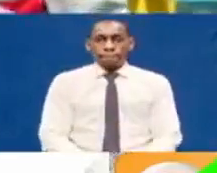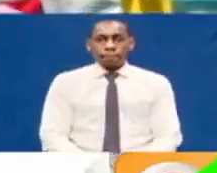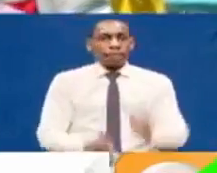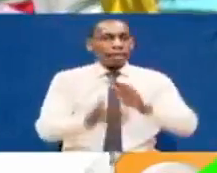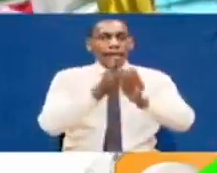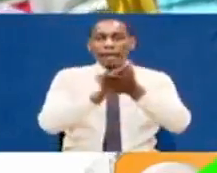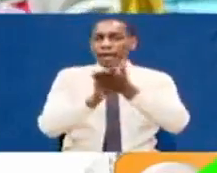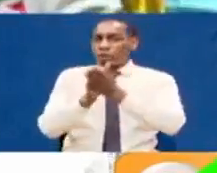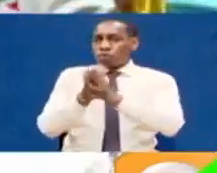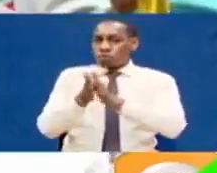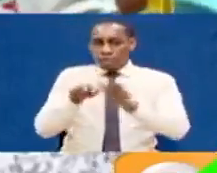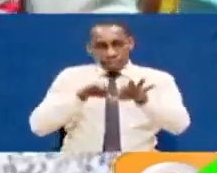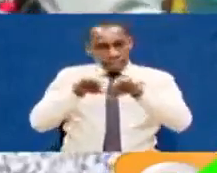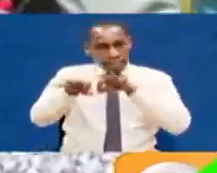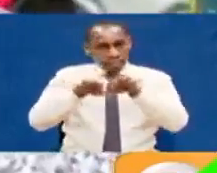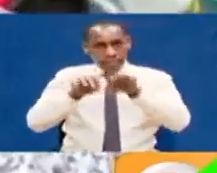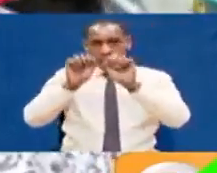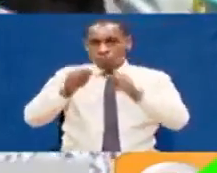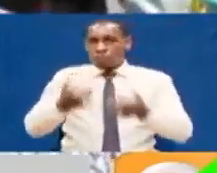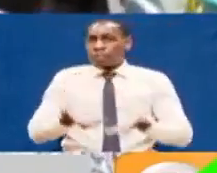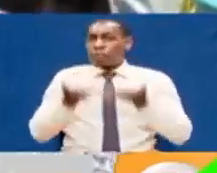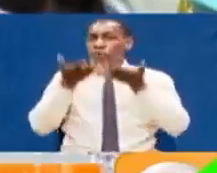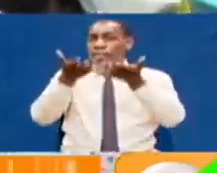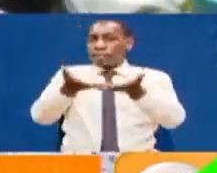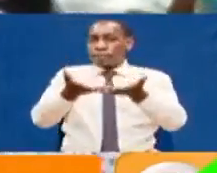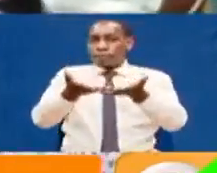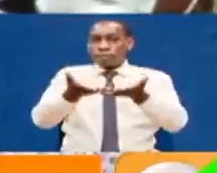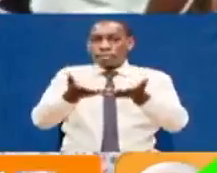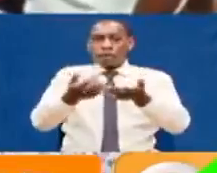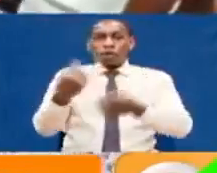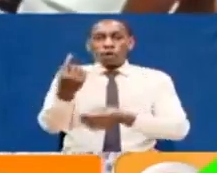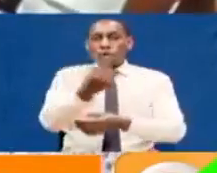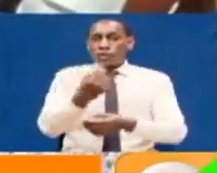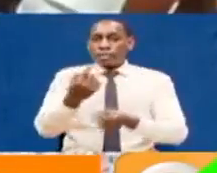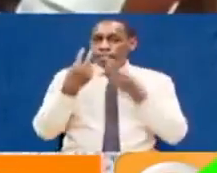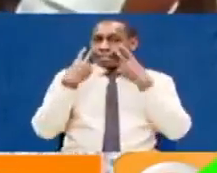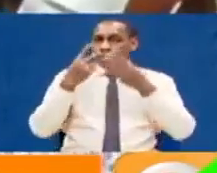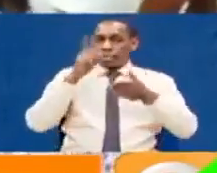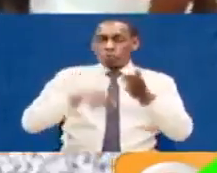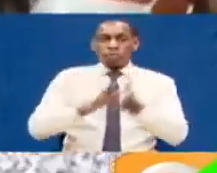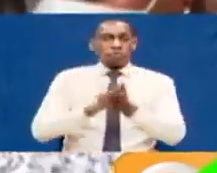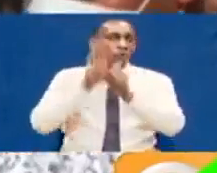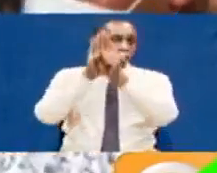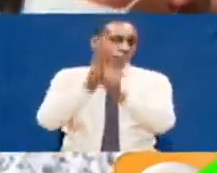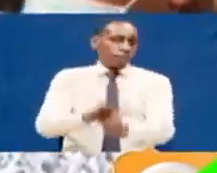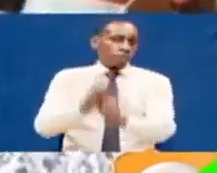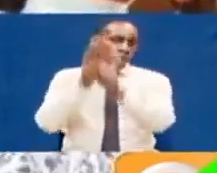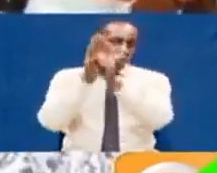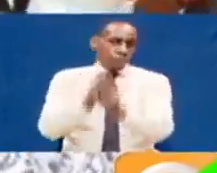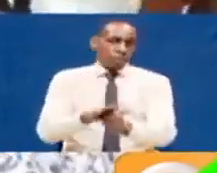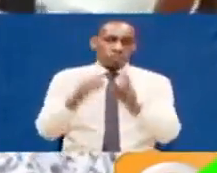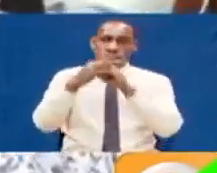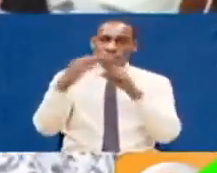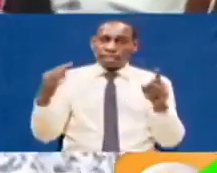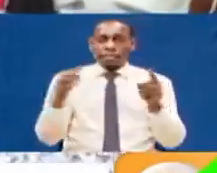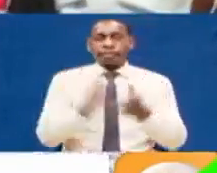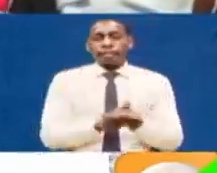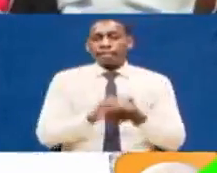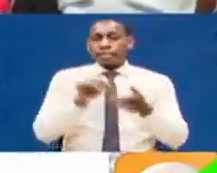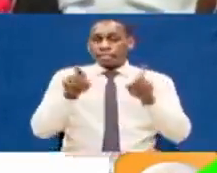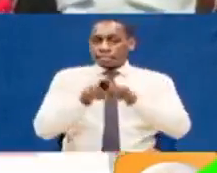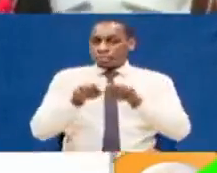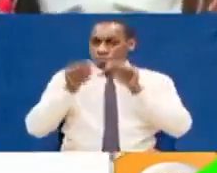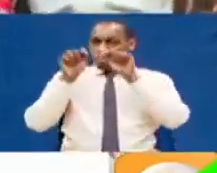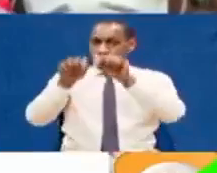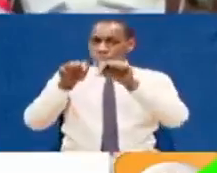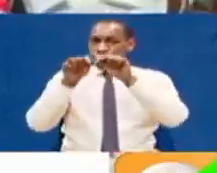no explanation that we can give, and the only thing we see in this is brutality, and that is why I